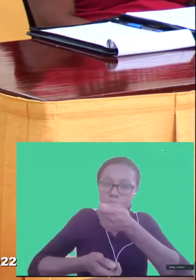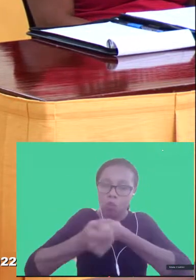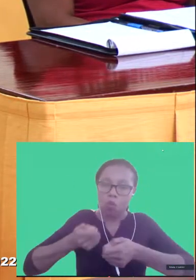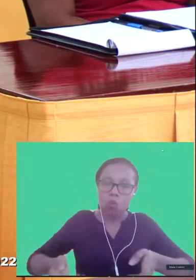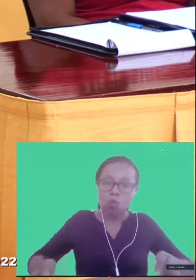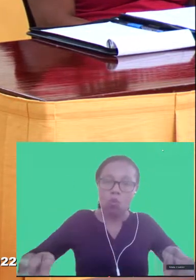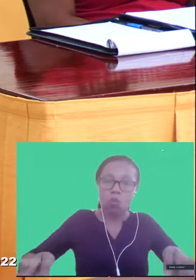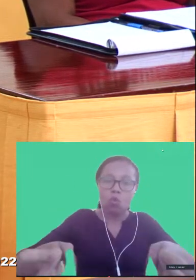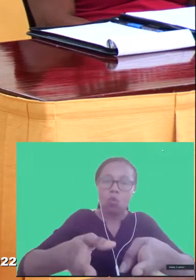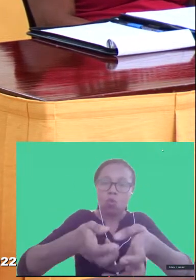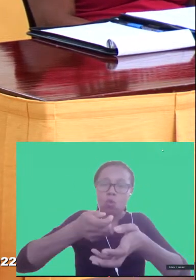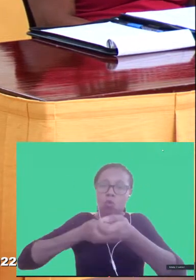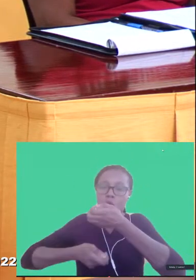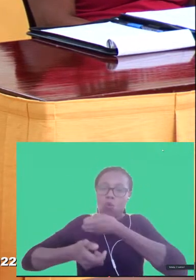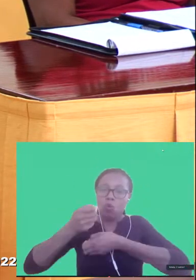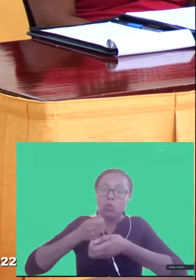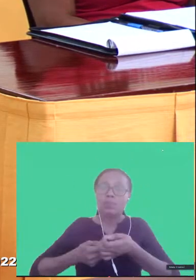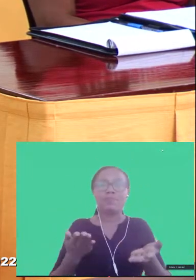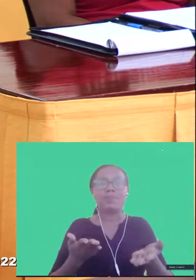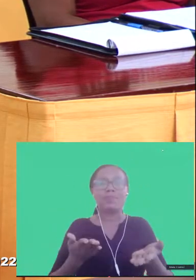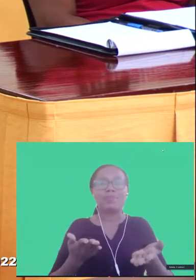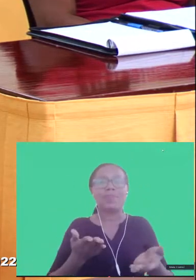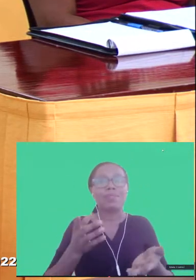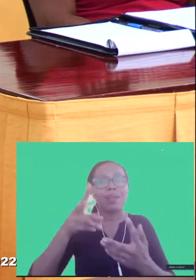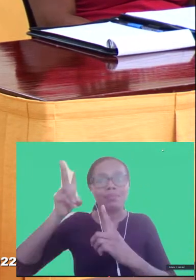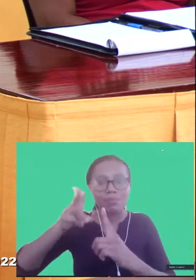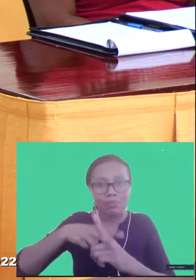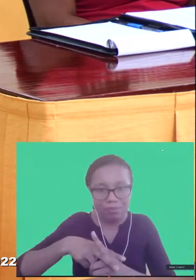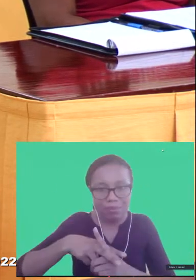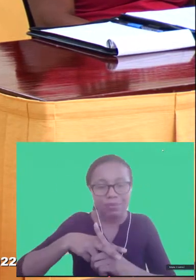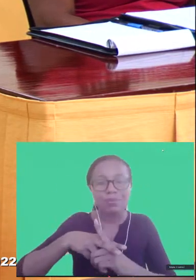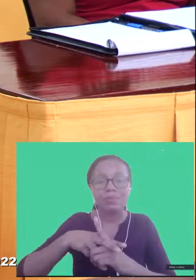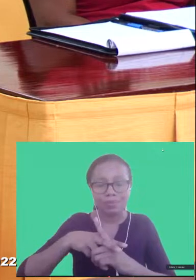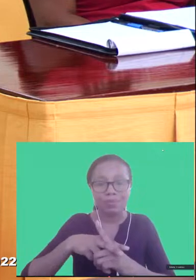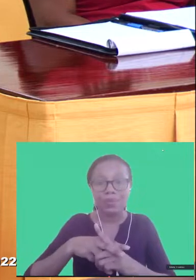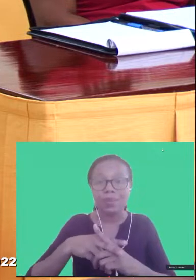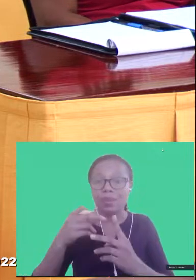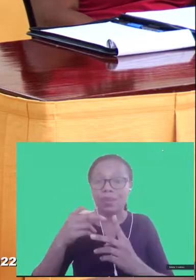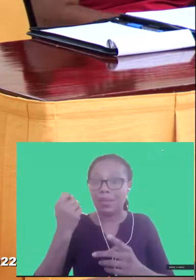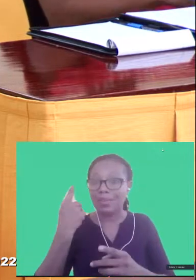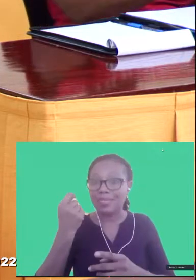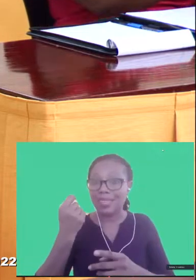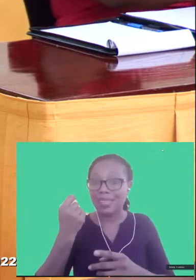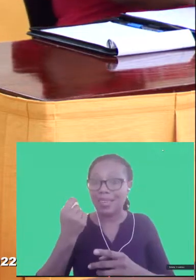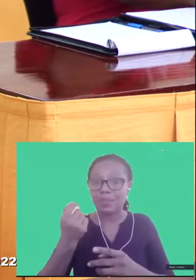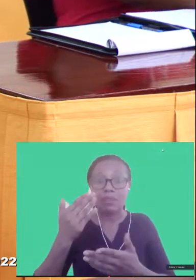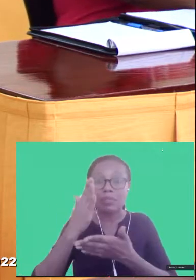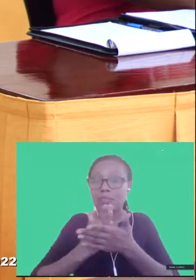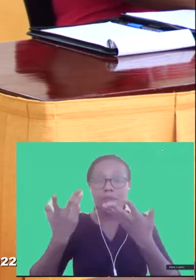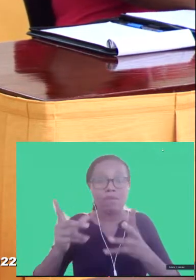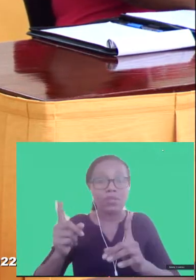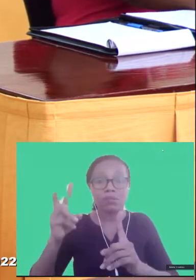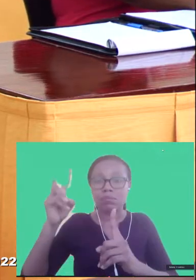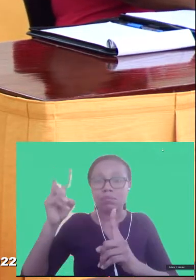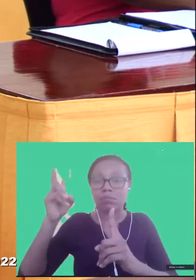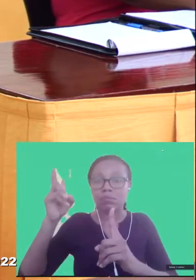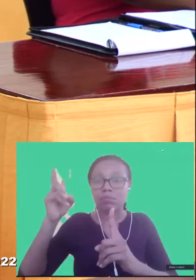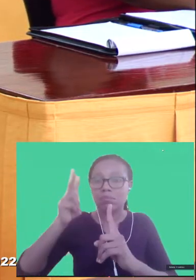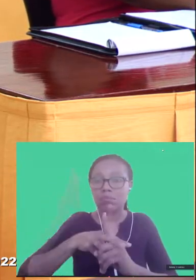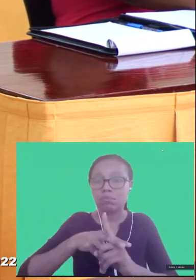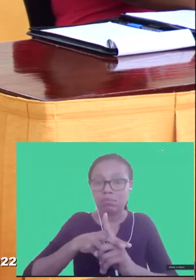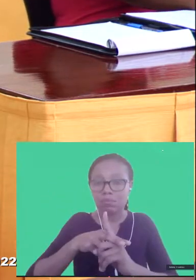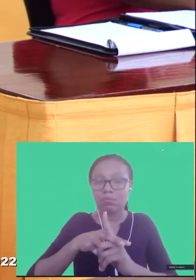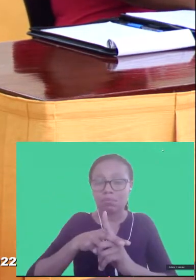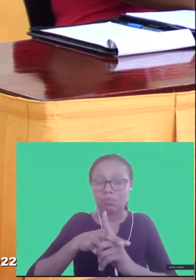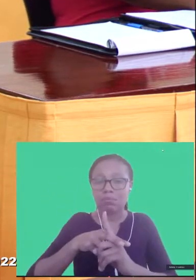and have been doing so. And I believe it would be remiss of me to say that payments have already been made. I can't say